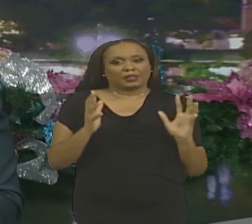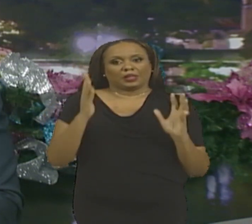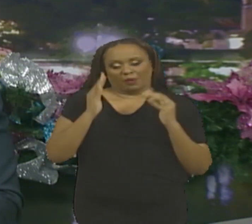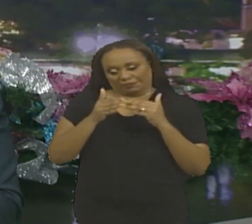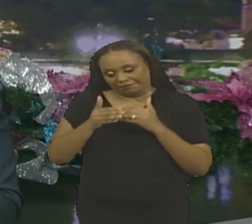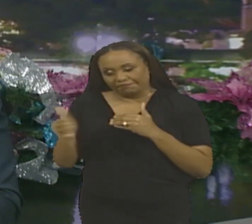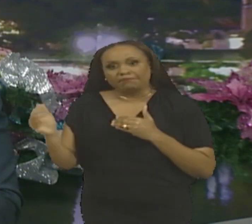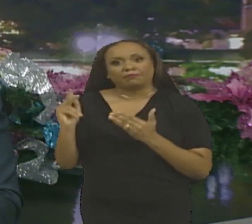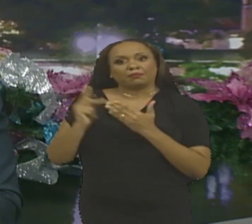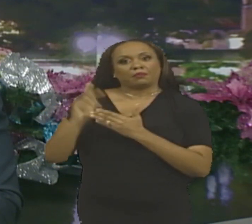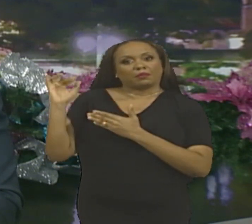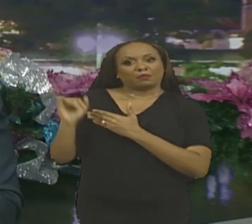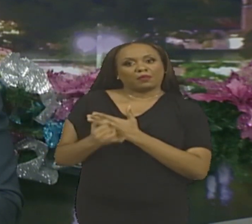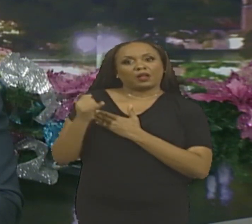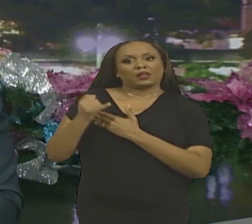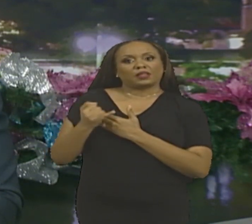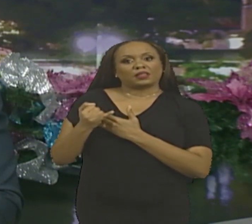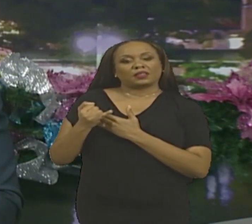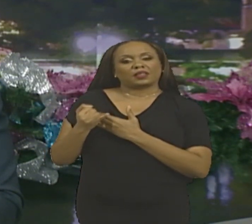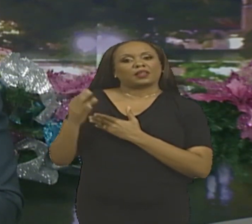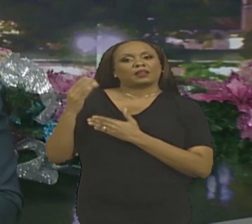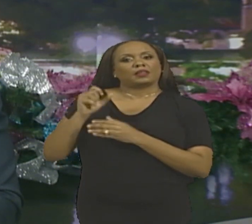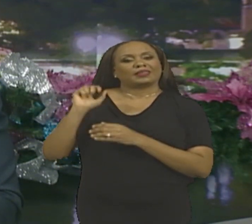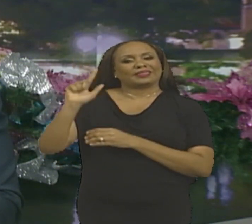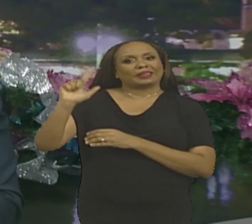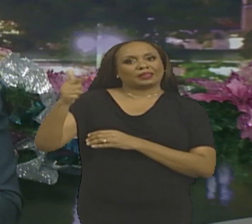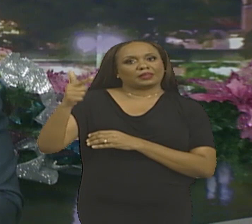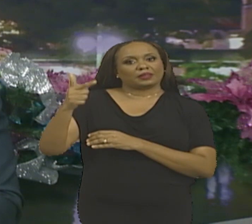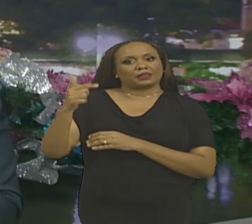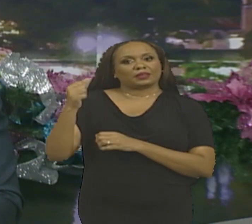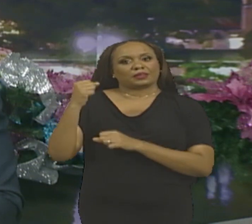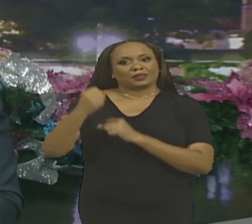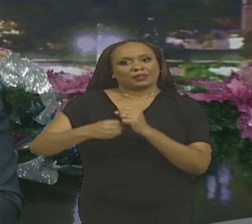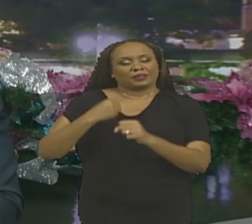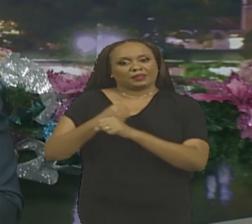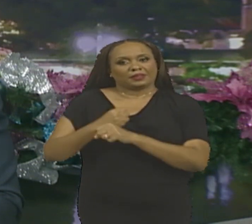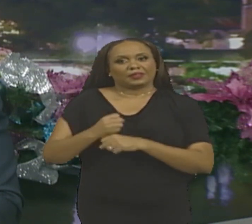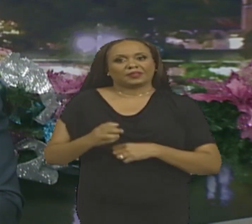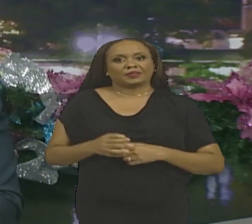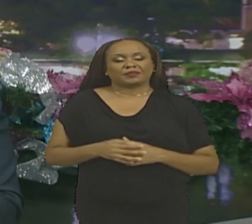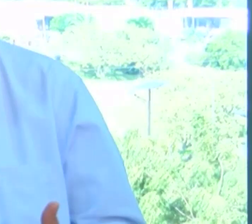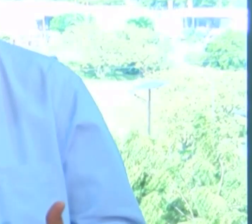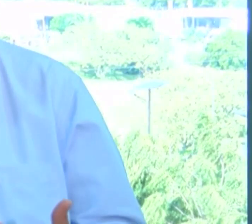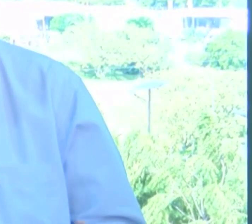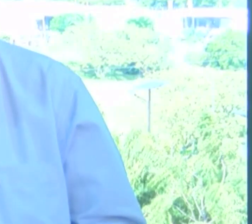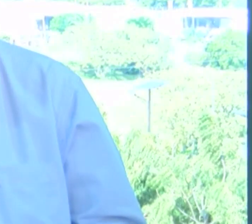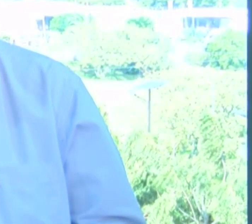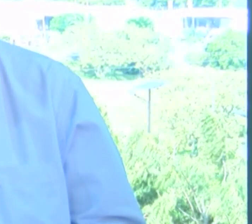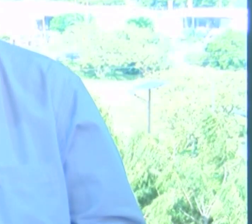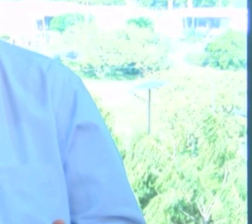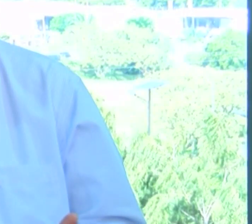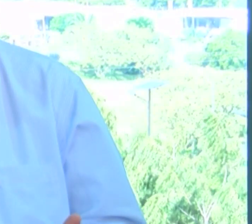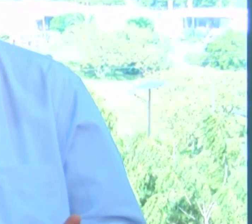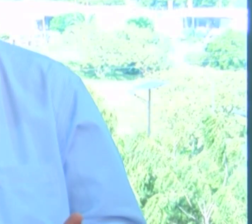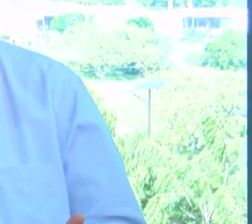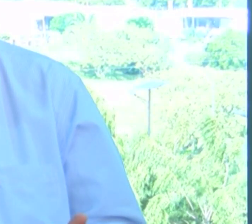will be finalized and the project will go out to tender later this year. These are going to be